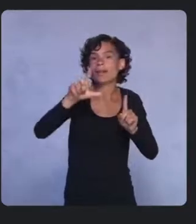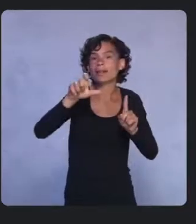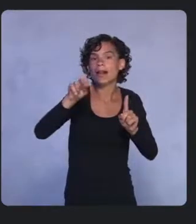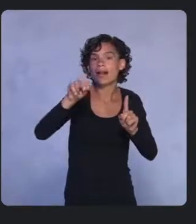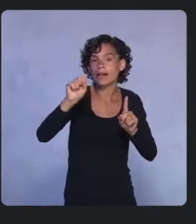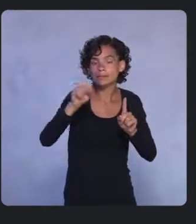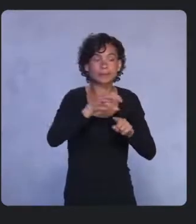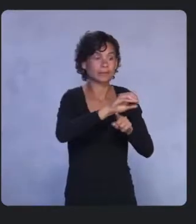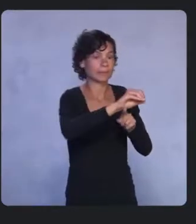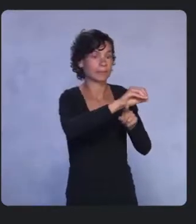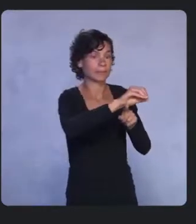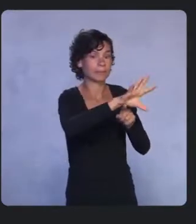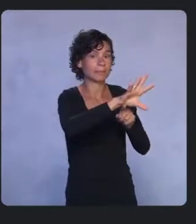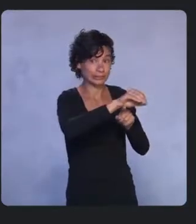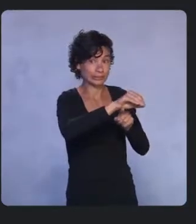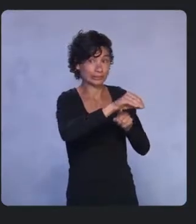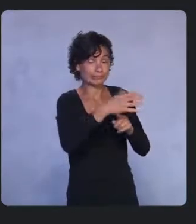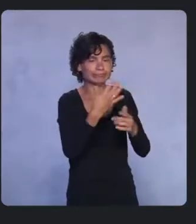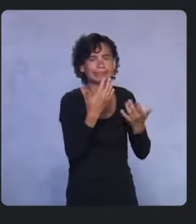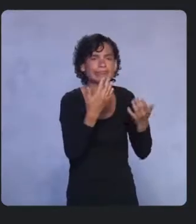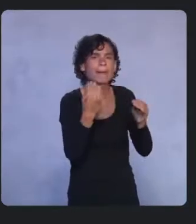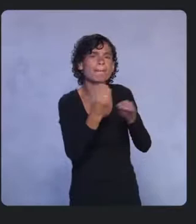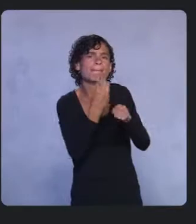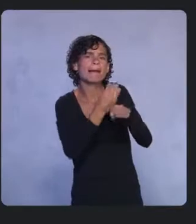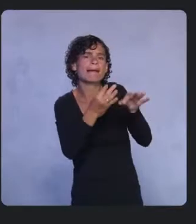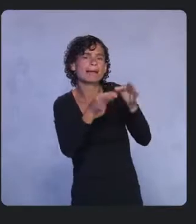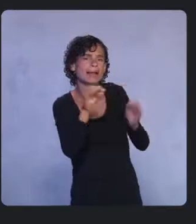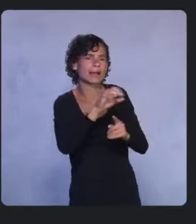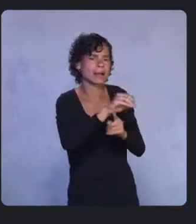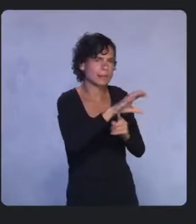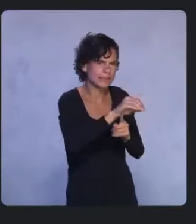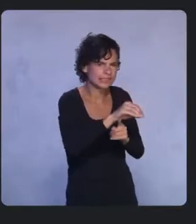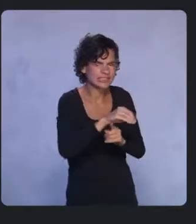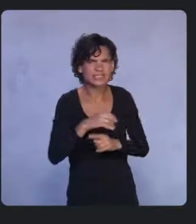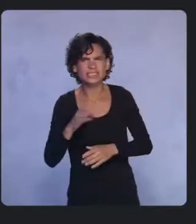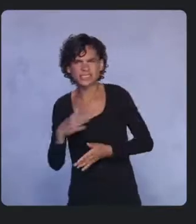of a math problem. Wish I had this when I was in school.